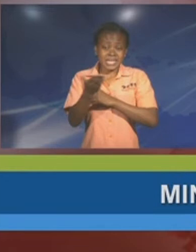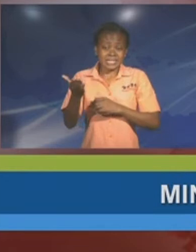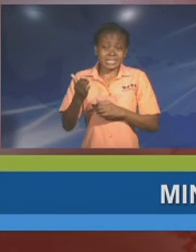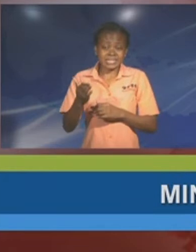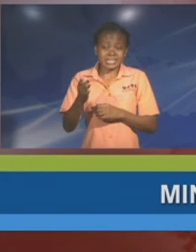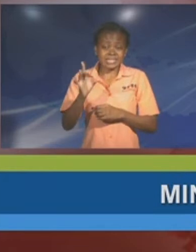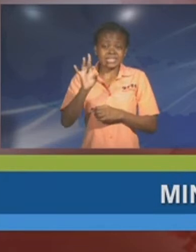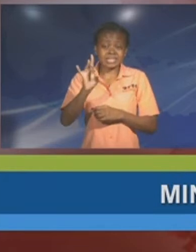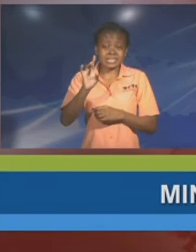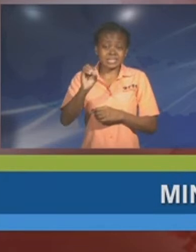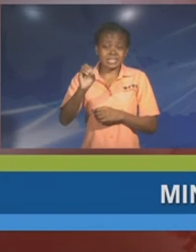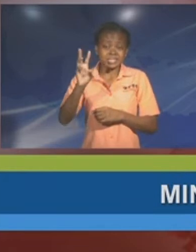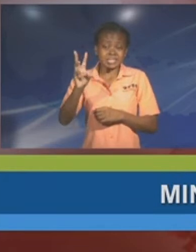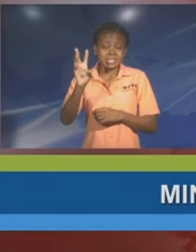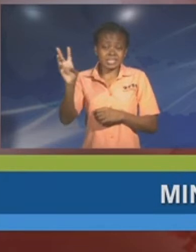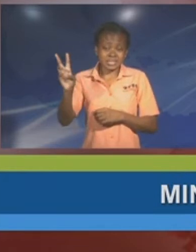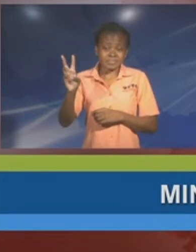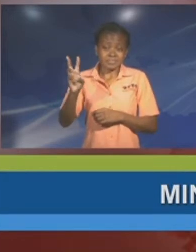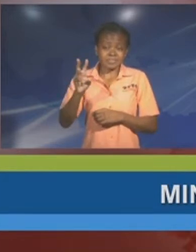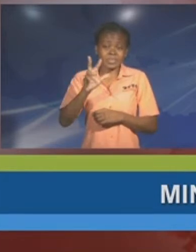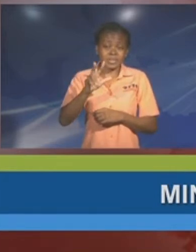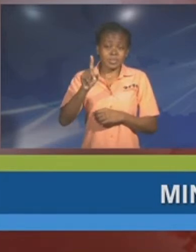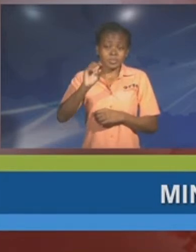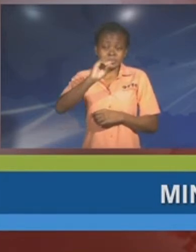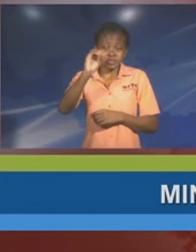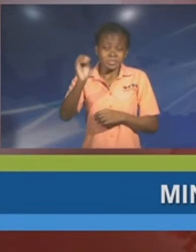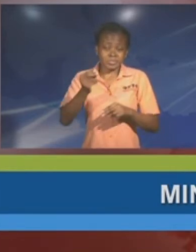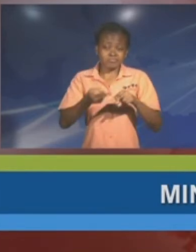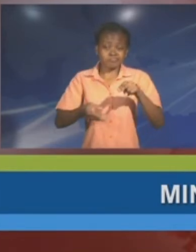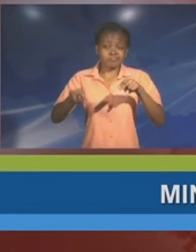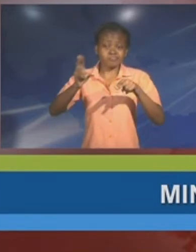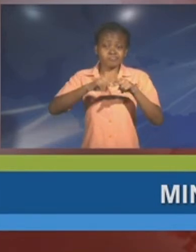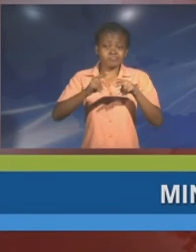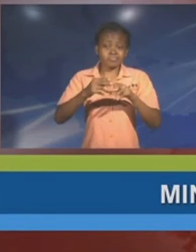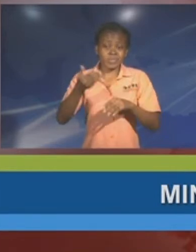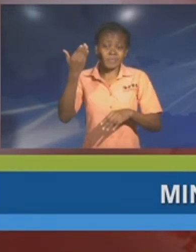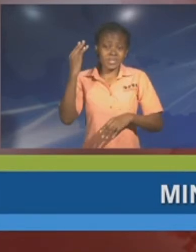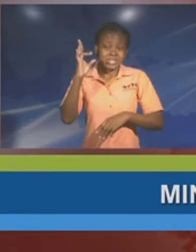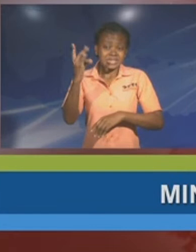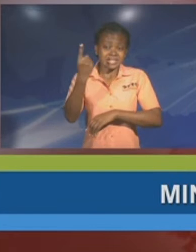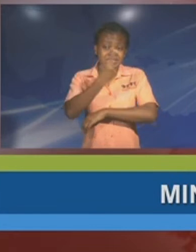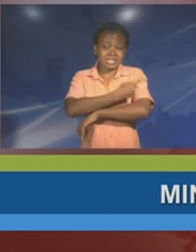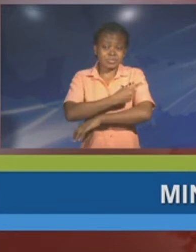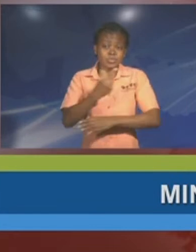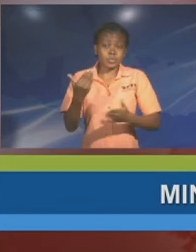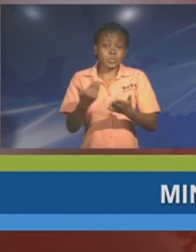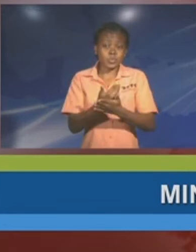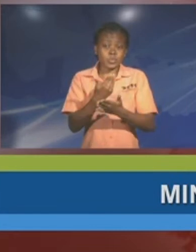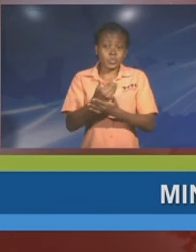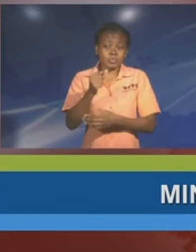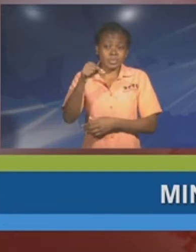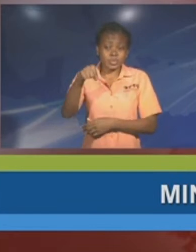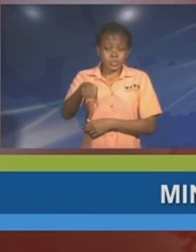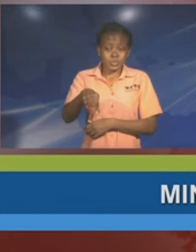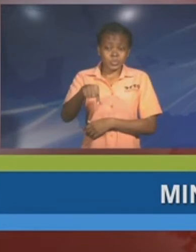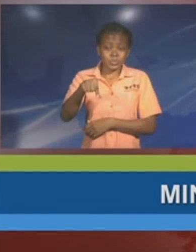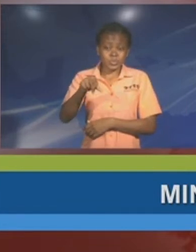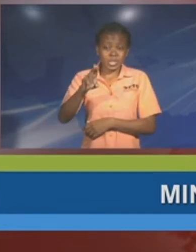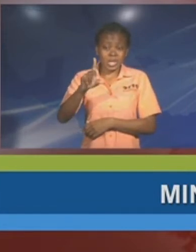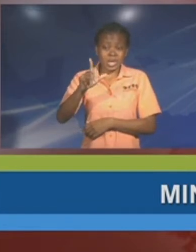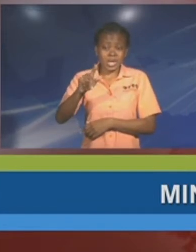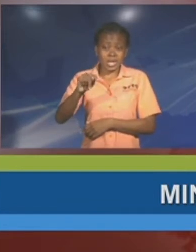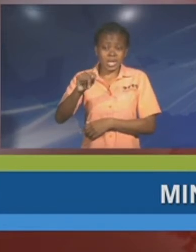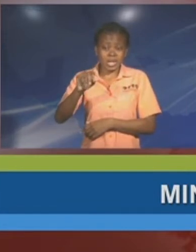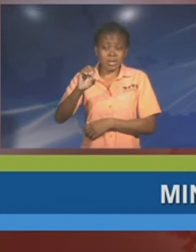8,066 additional cases, 31% increase in the last 7 days. New cases in Guadeloupe and St. Martin as it relates to the region of the